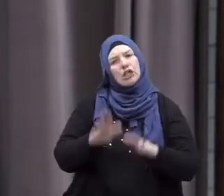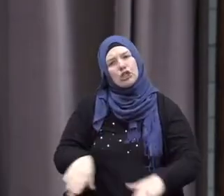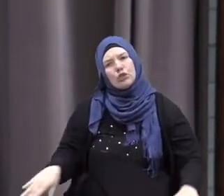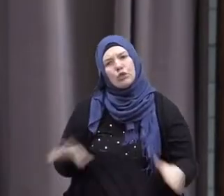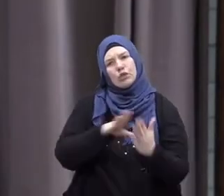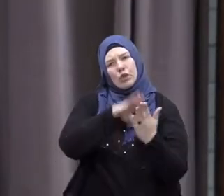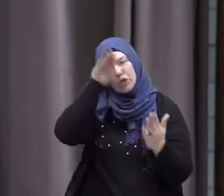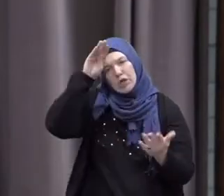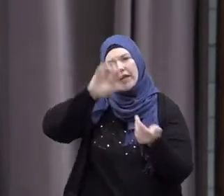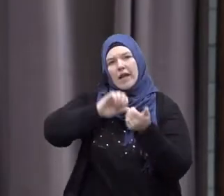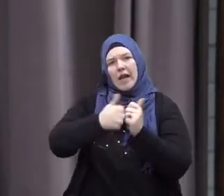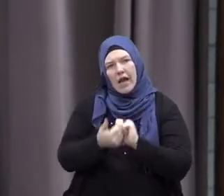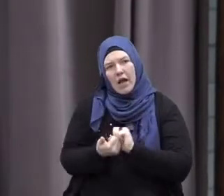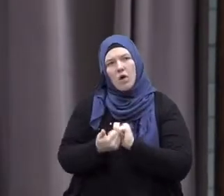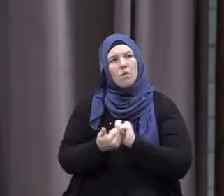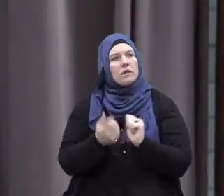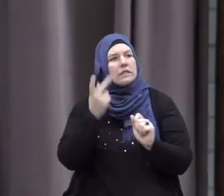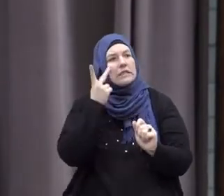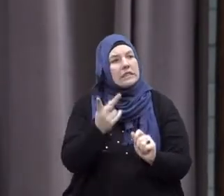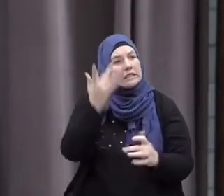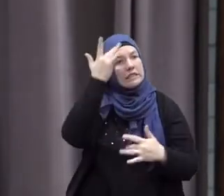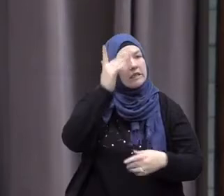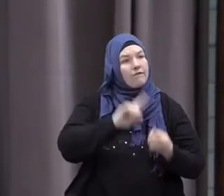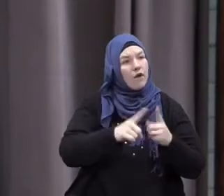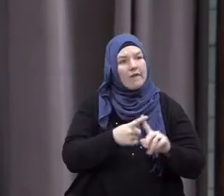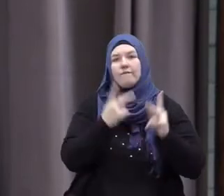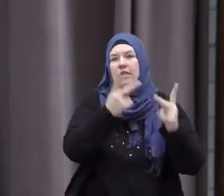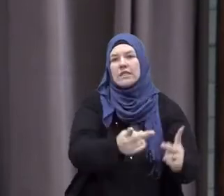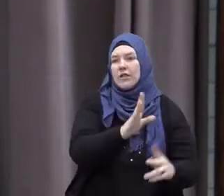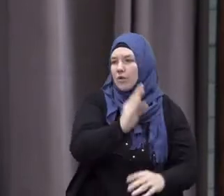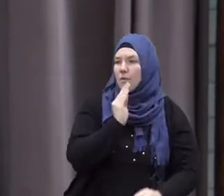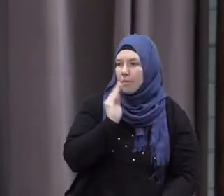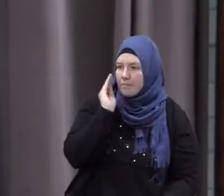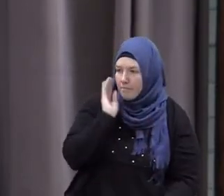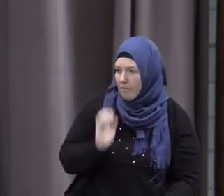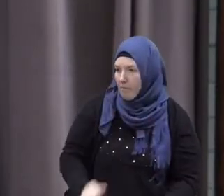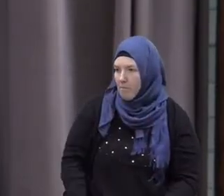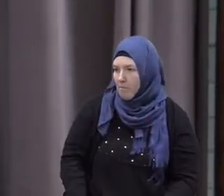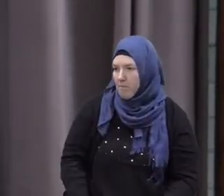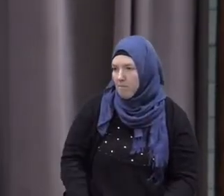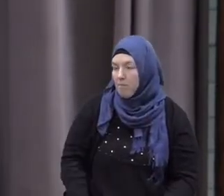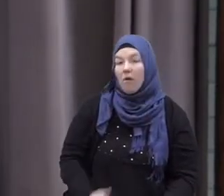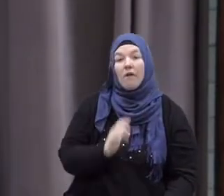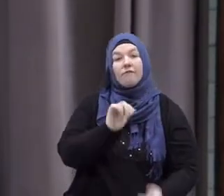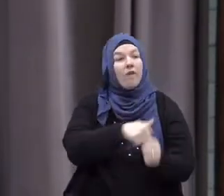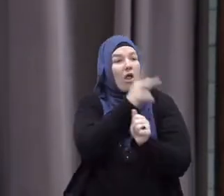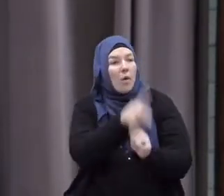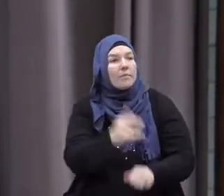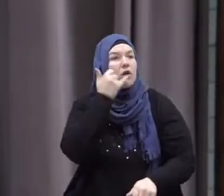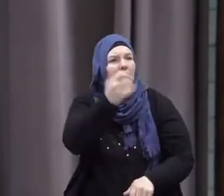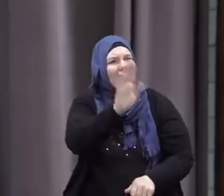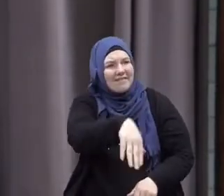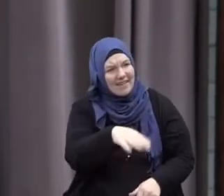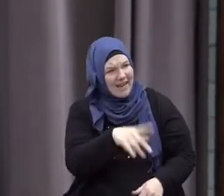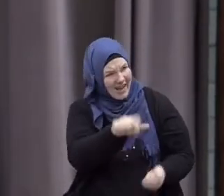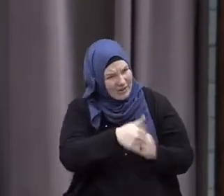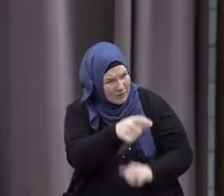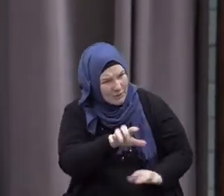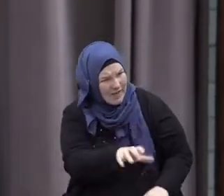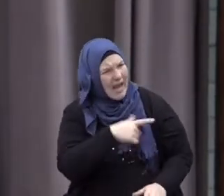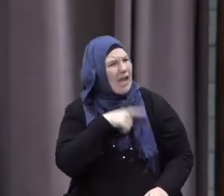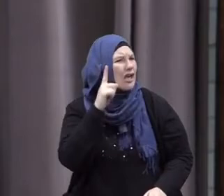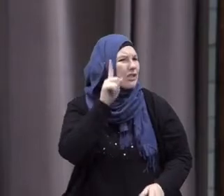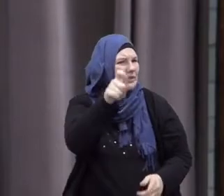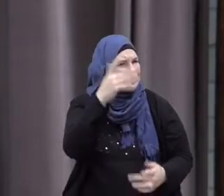to learn to visit their sick friends at their home and to follow up calling them and checking on